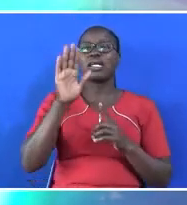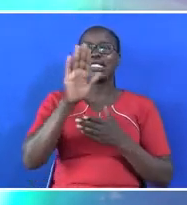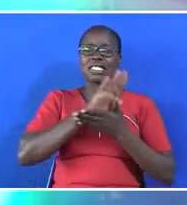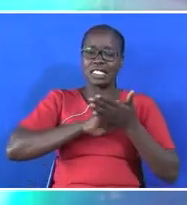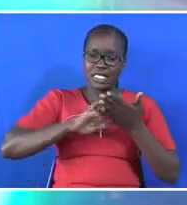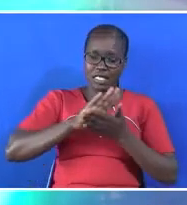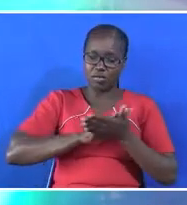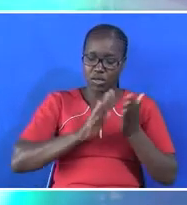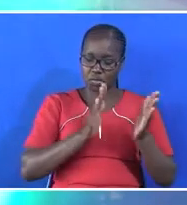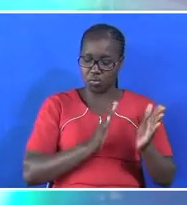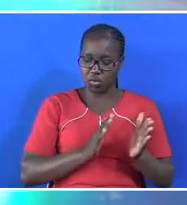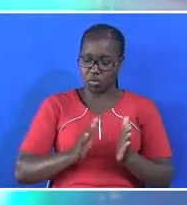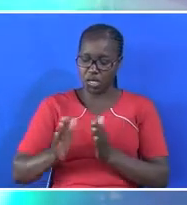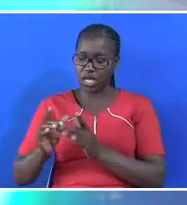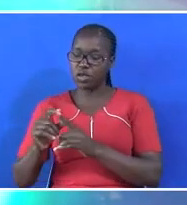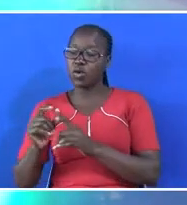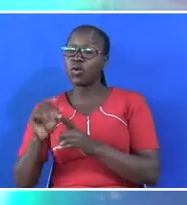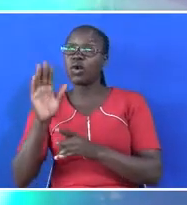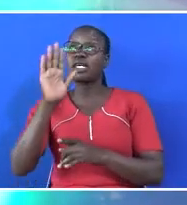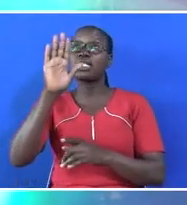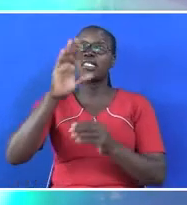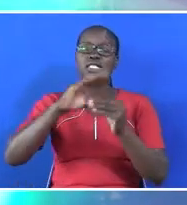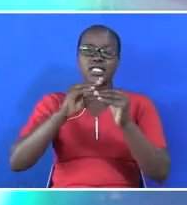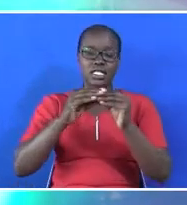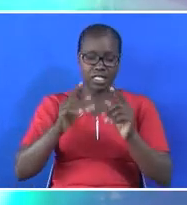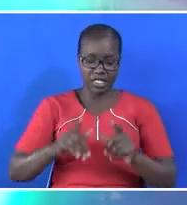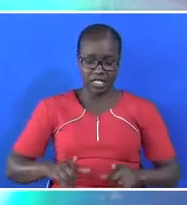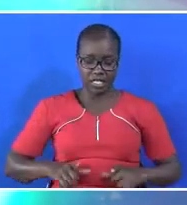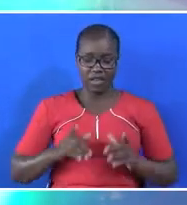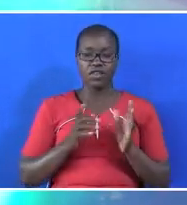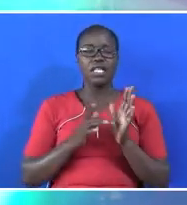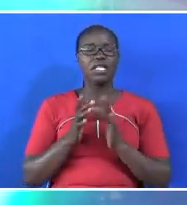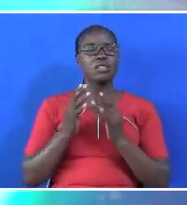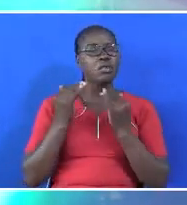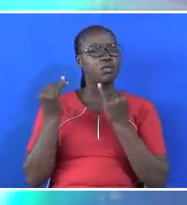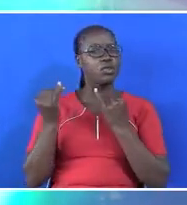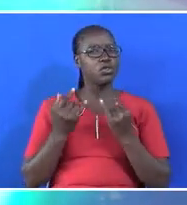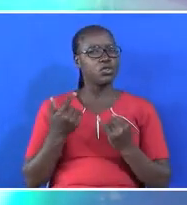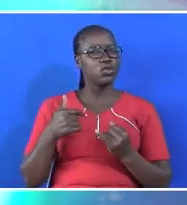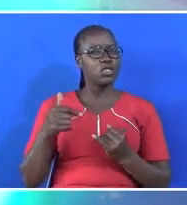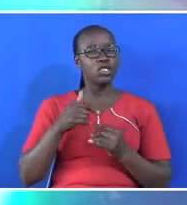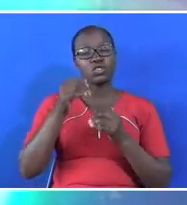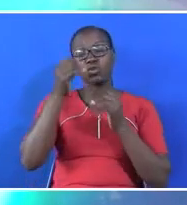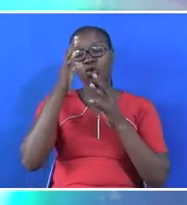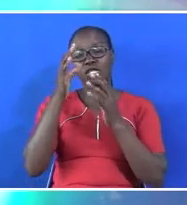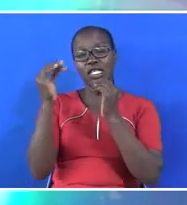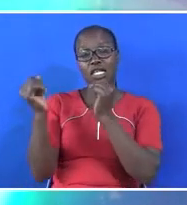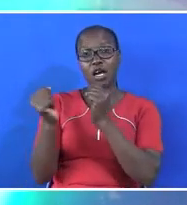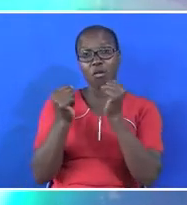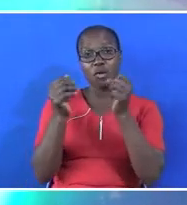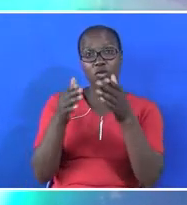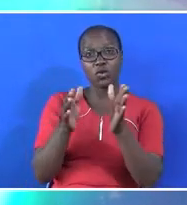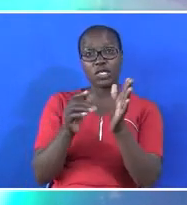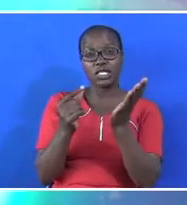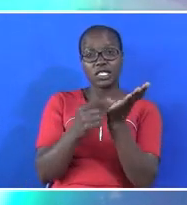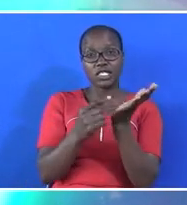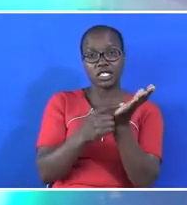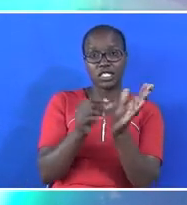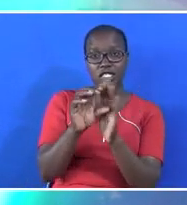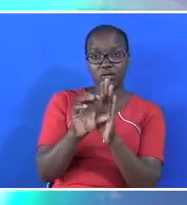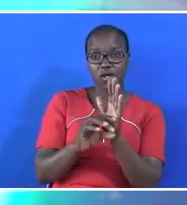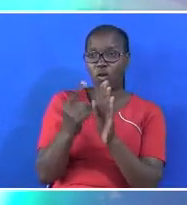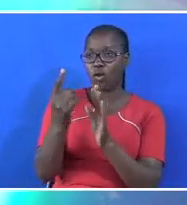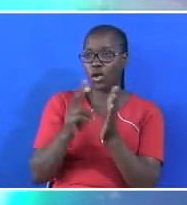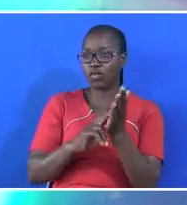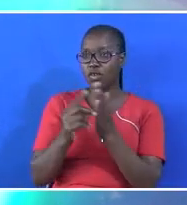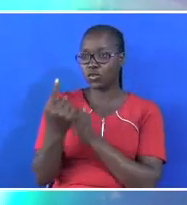established this planet. By his word, he created life. The Bible introduces us to God in a powerful way in Genesis chapter 1 and